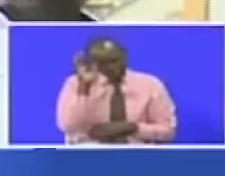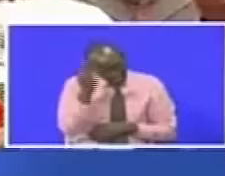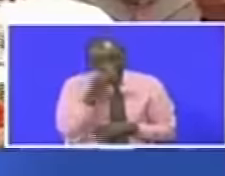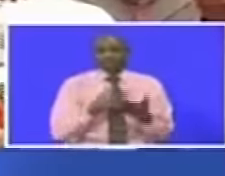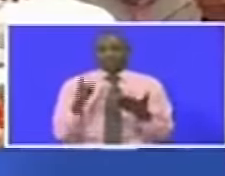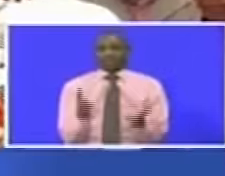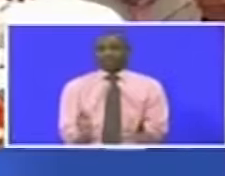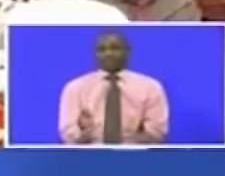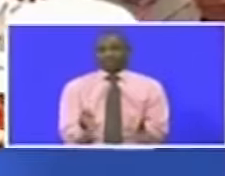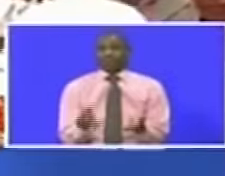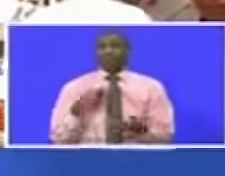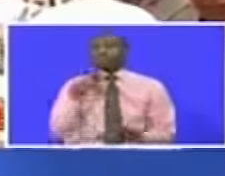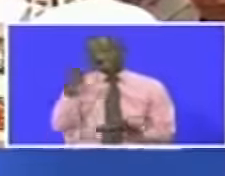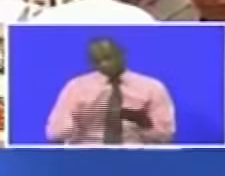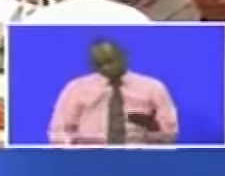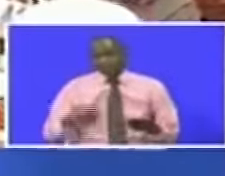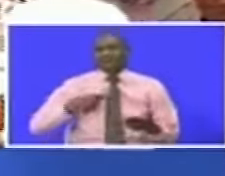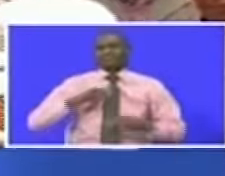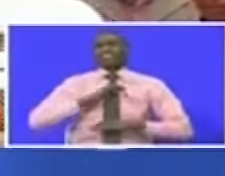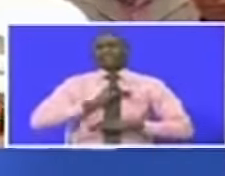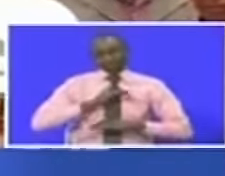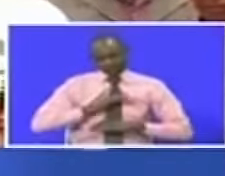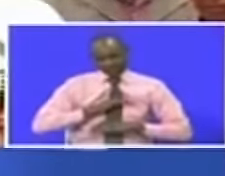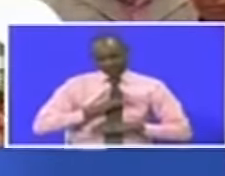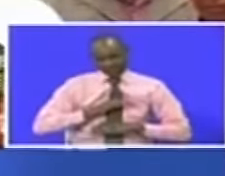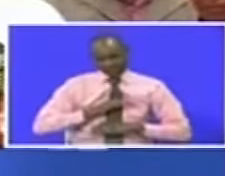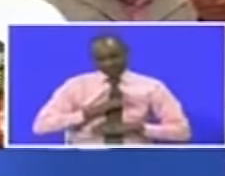week. Nilisema tuko na